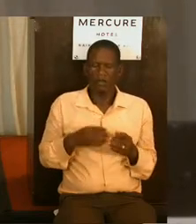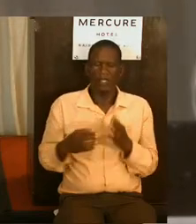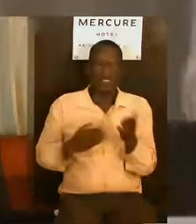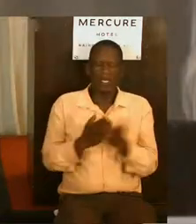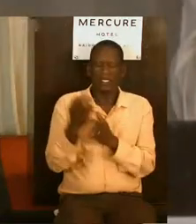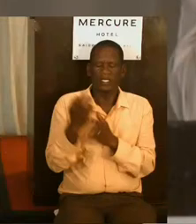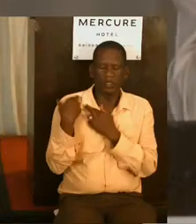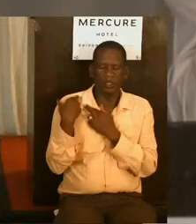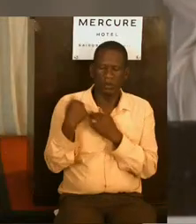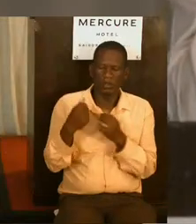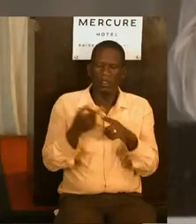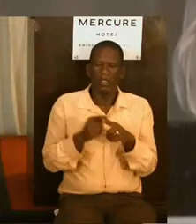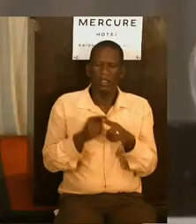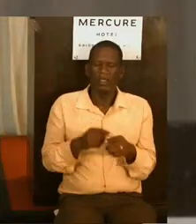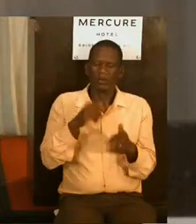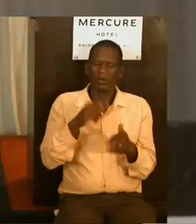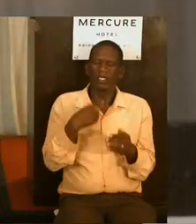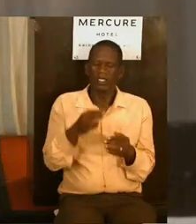responsibility